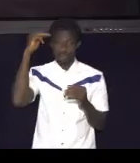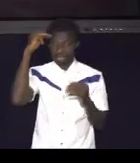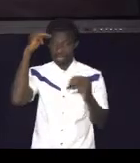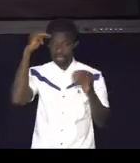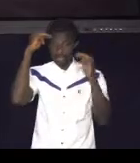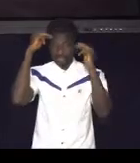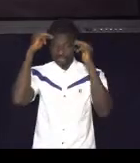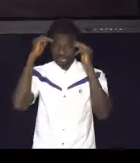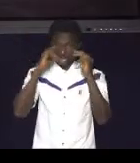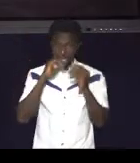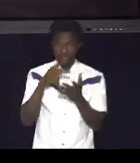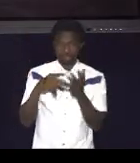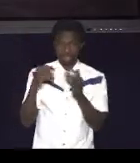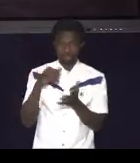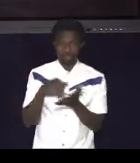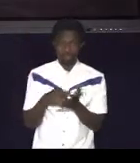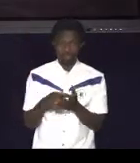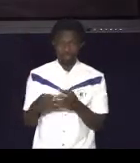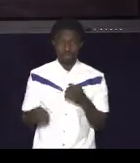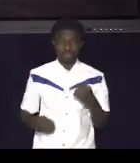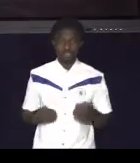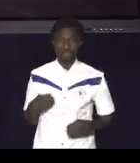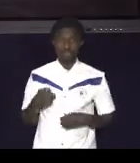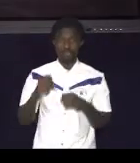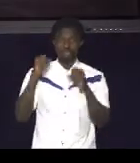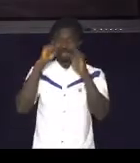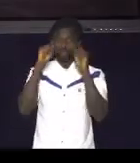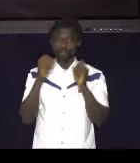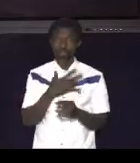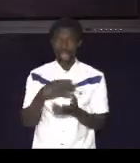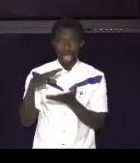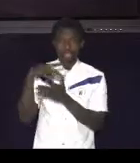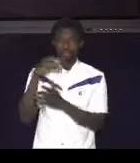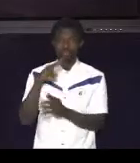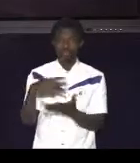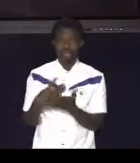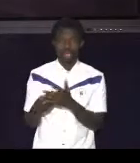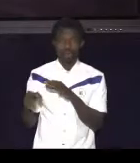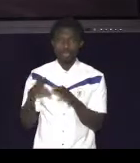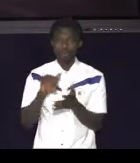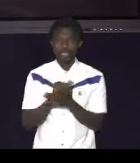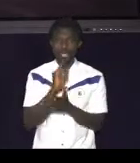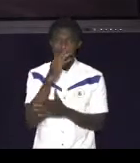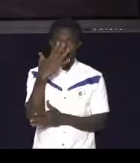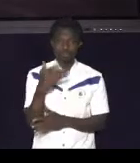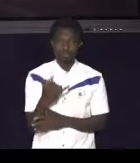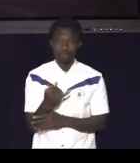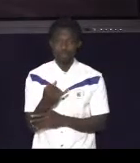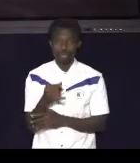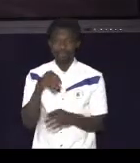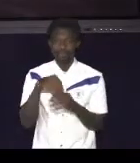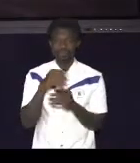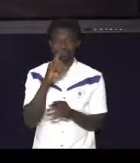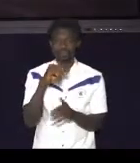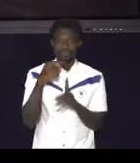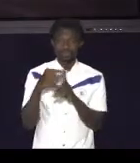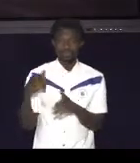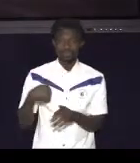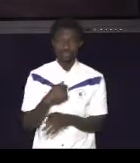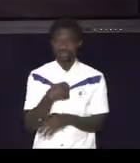of fitness, emotional, social, and spiritual well-being. That is why in one word we